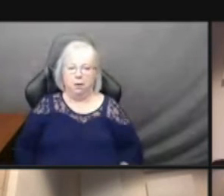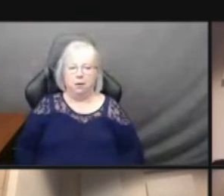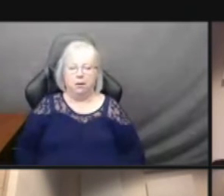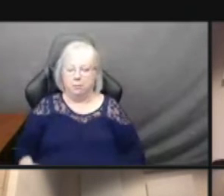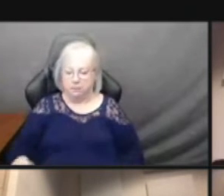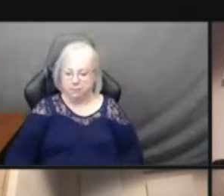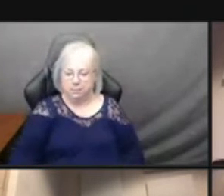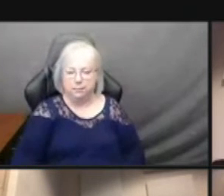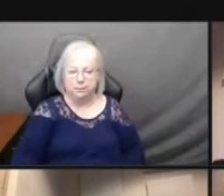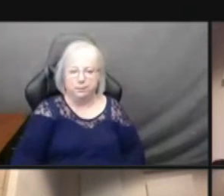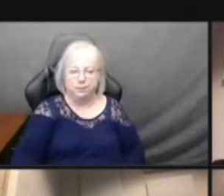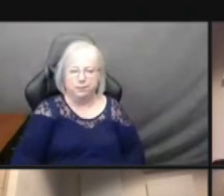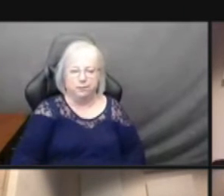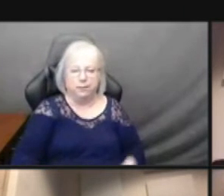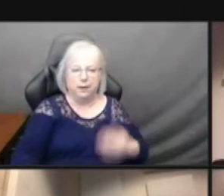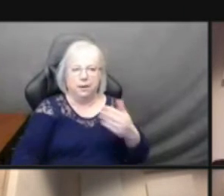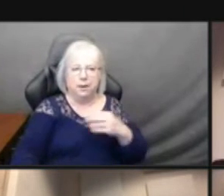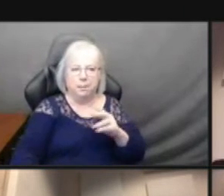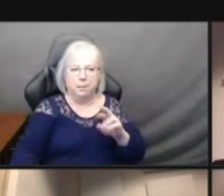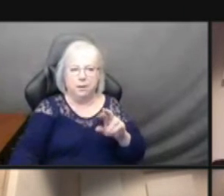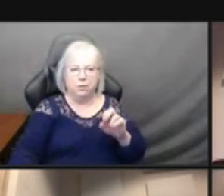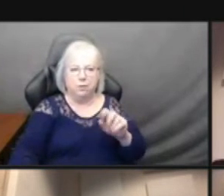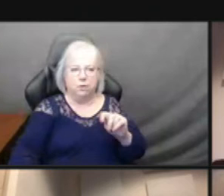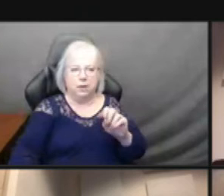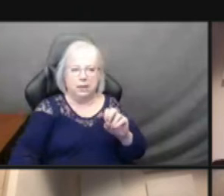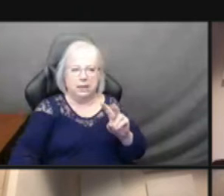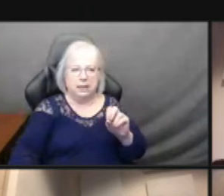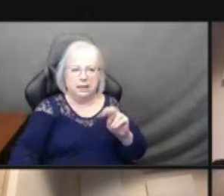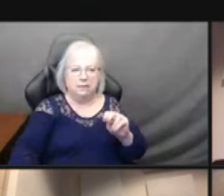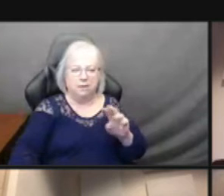Mr. Stephen Mann.